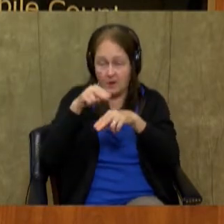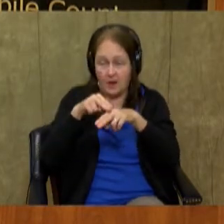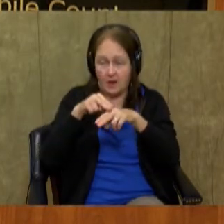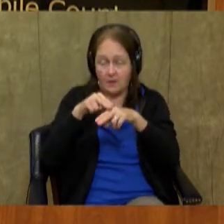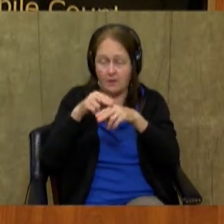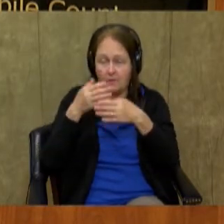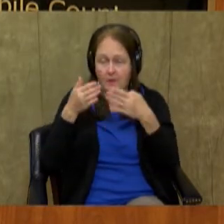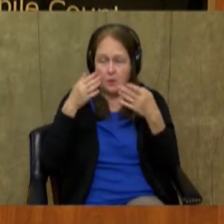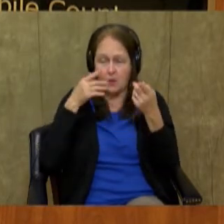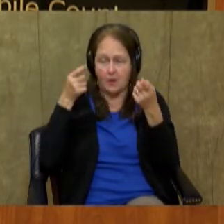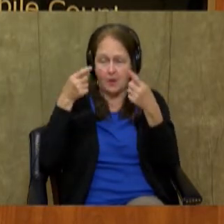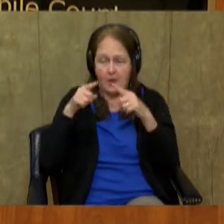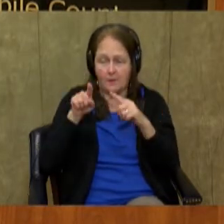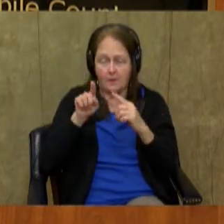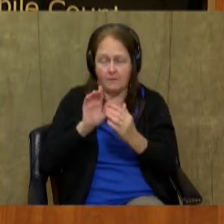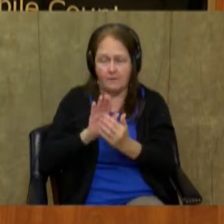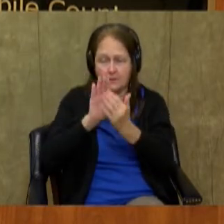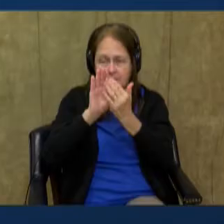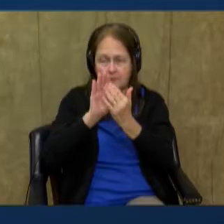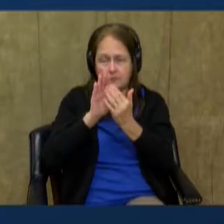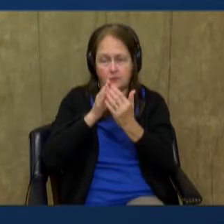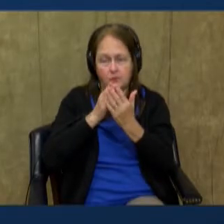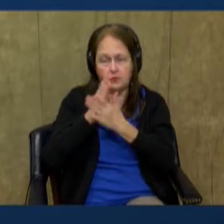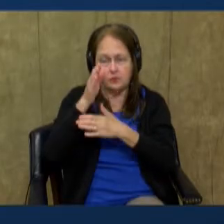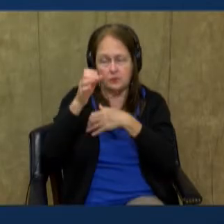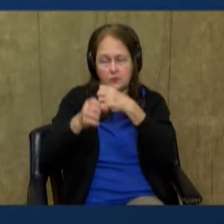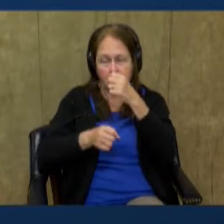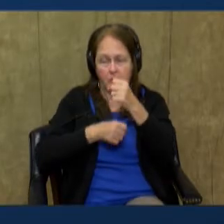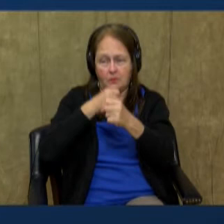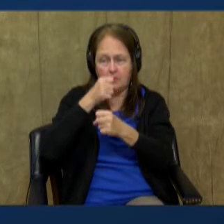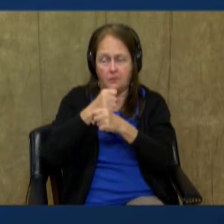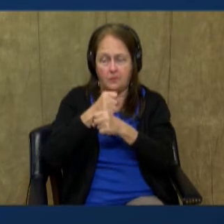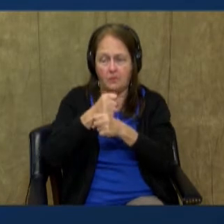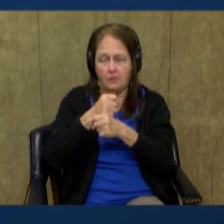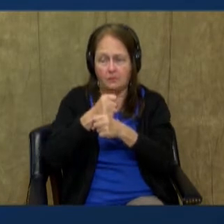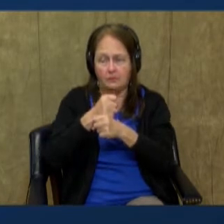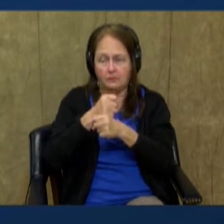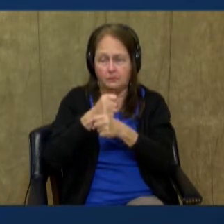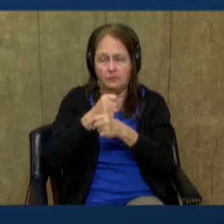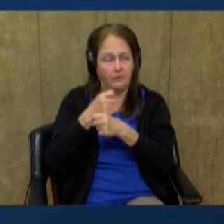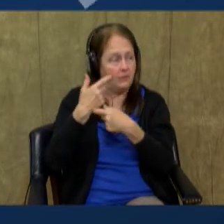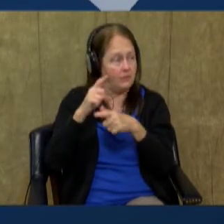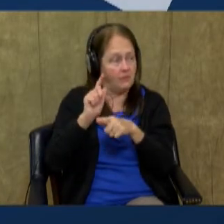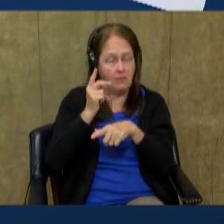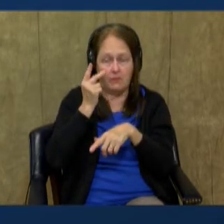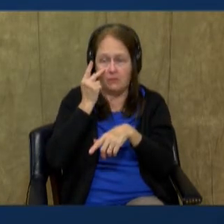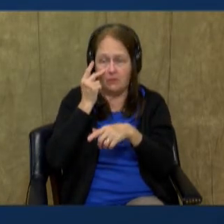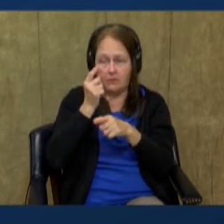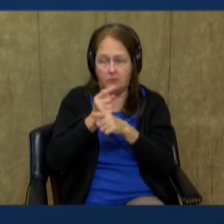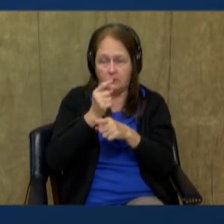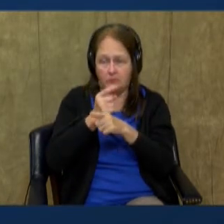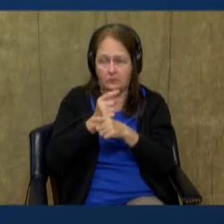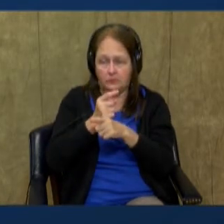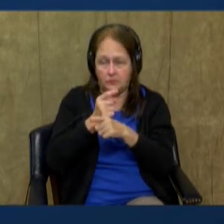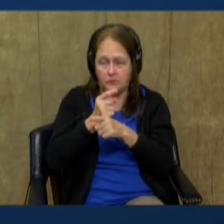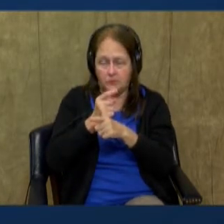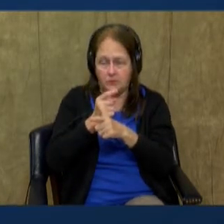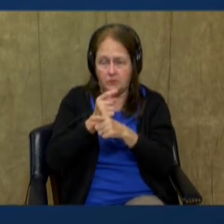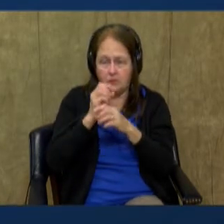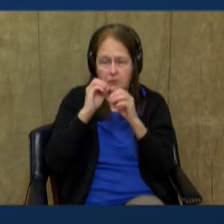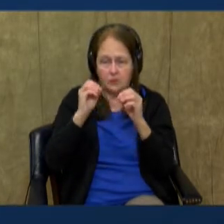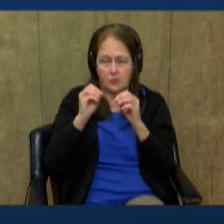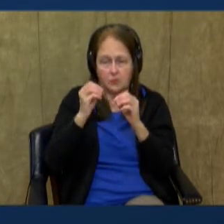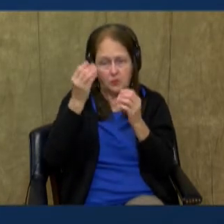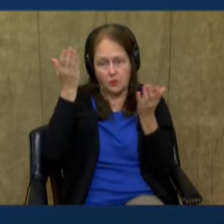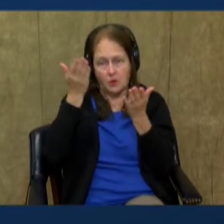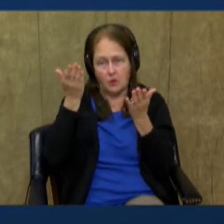would be that they face throughout the year? All right, let's see if you are right. Okay, so knowing where